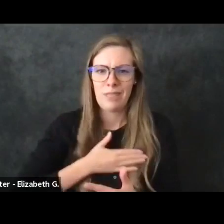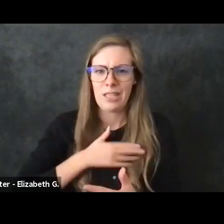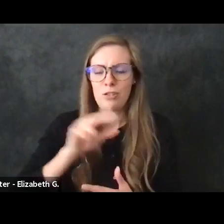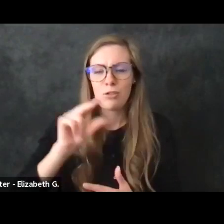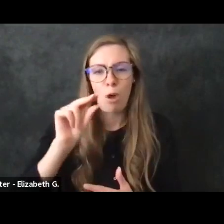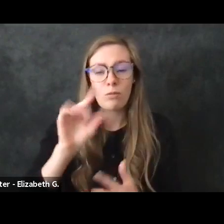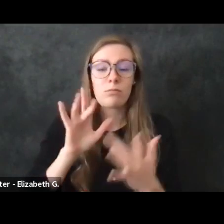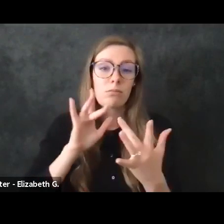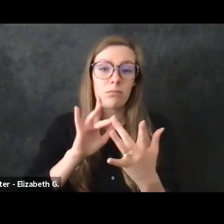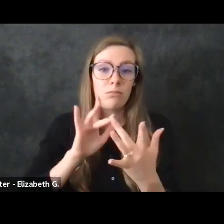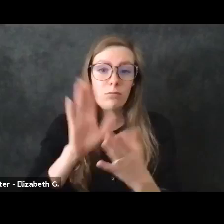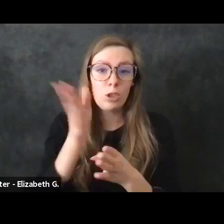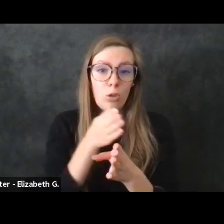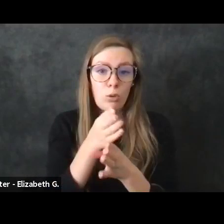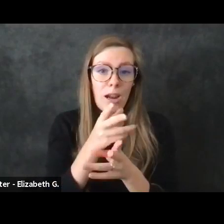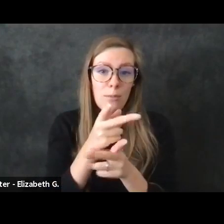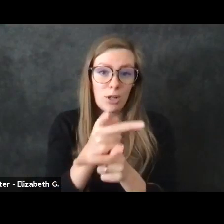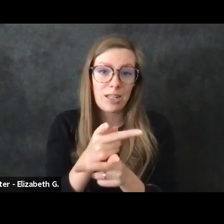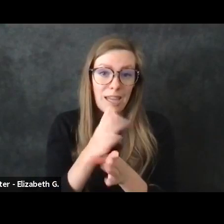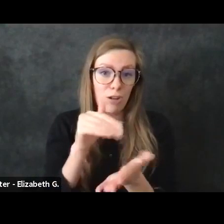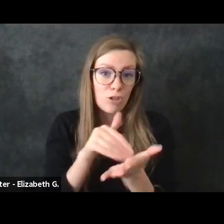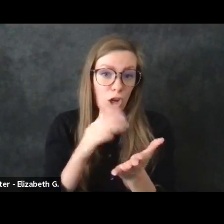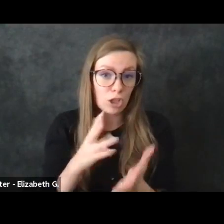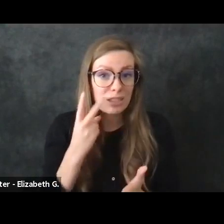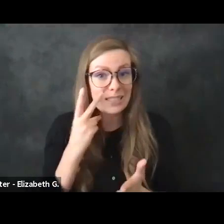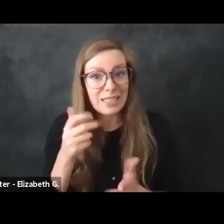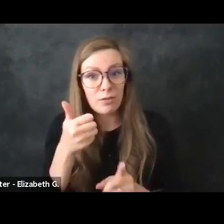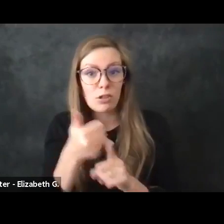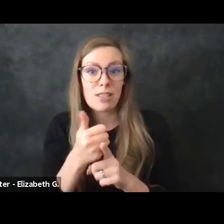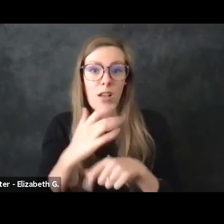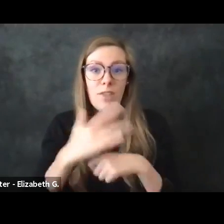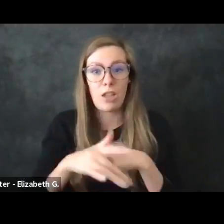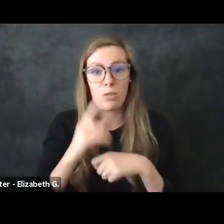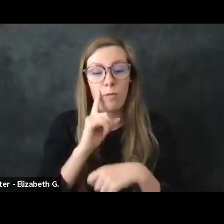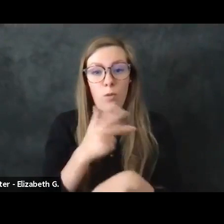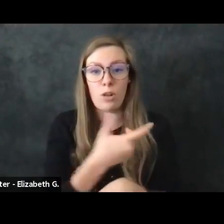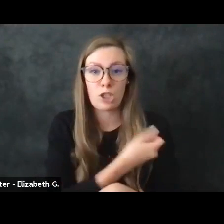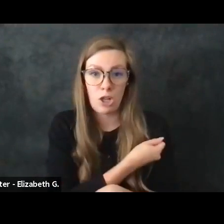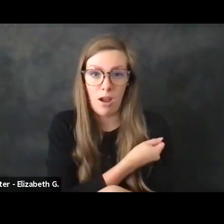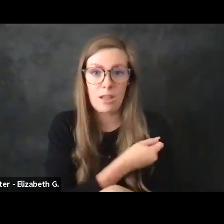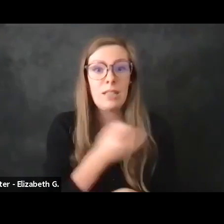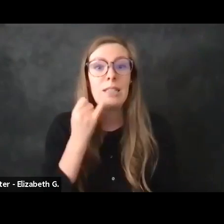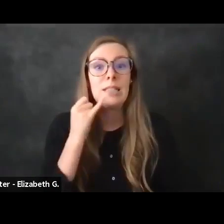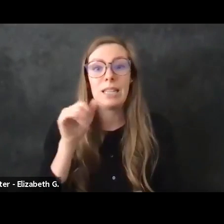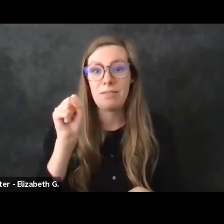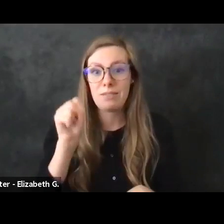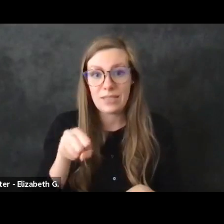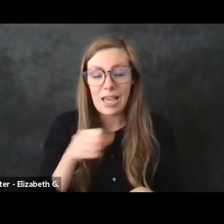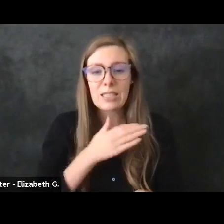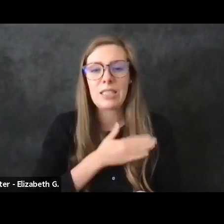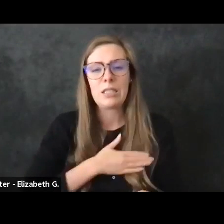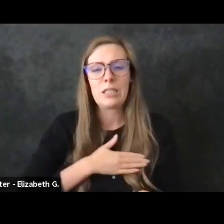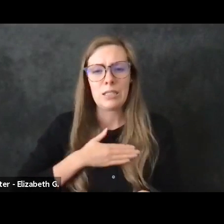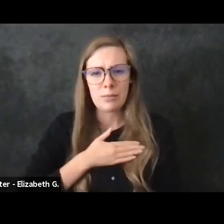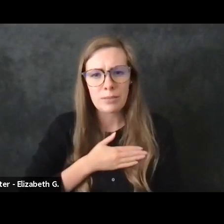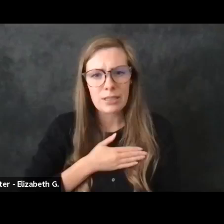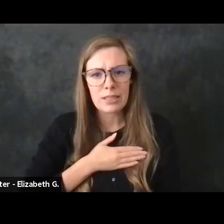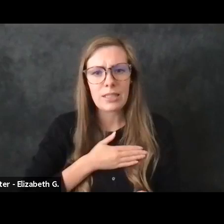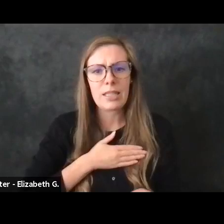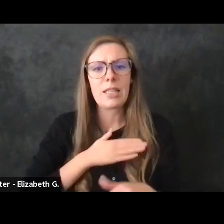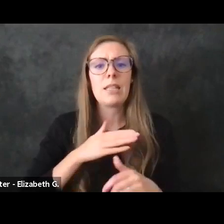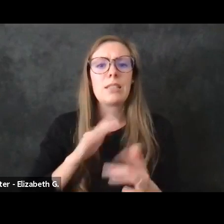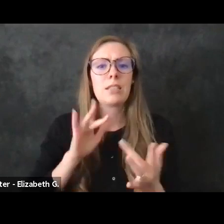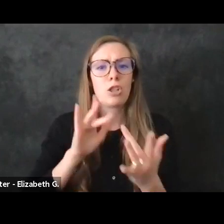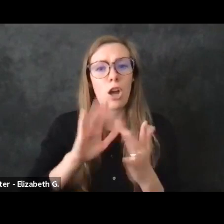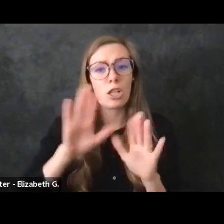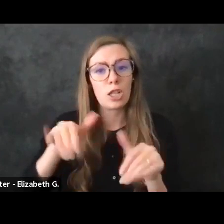their primary care physicians to see whether they are eligible for the booster shots, and if so, to arrange with their provider to get a